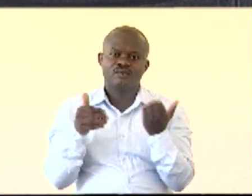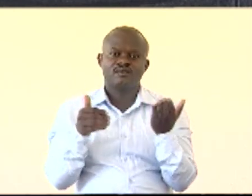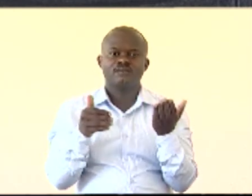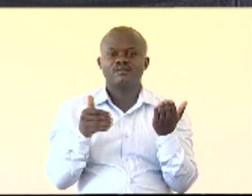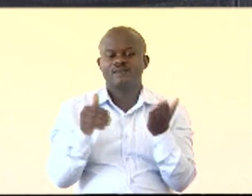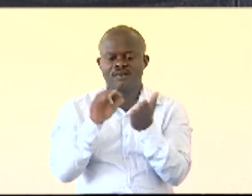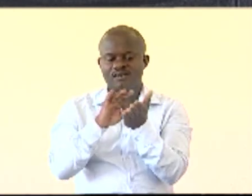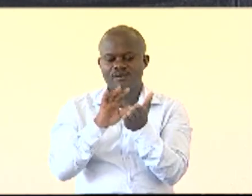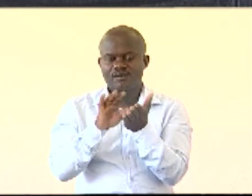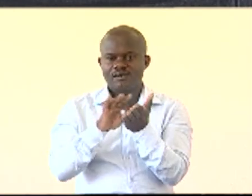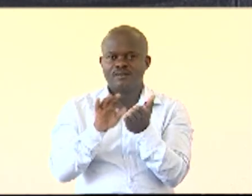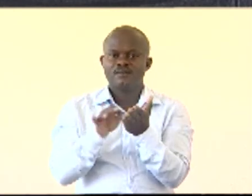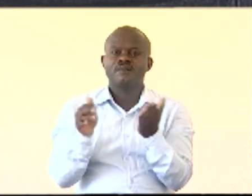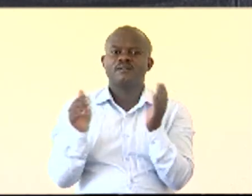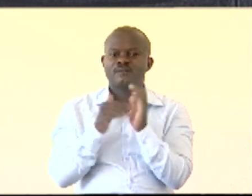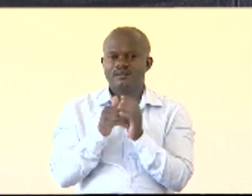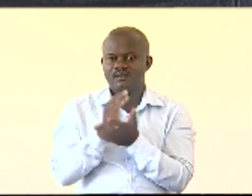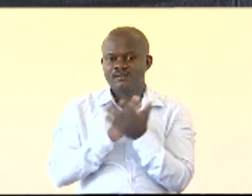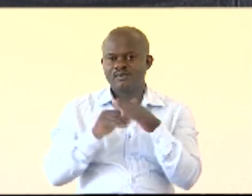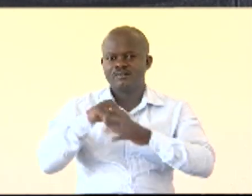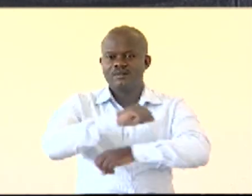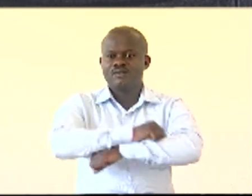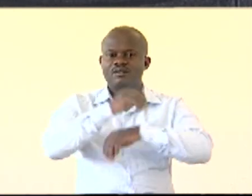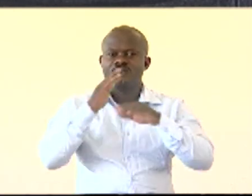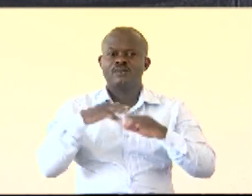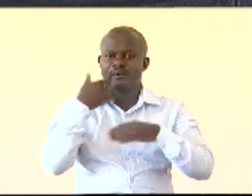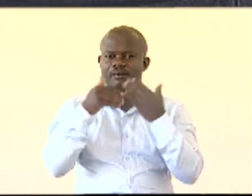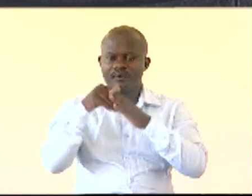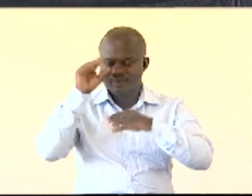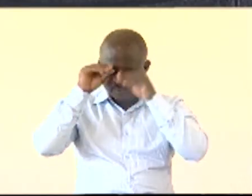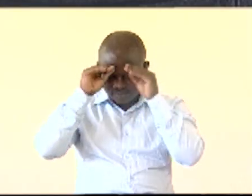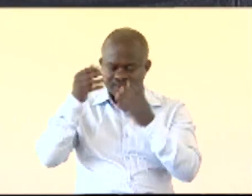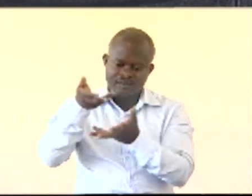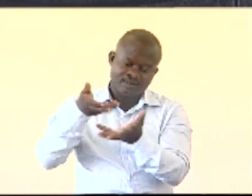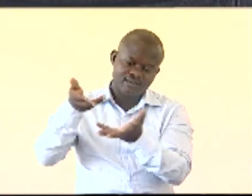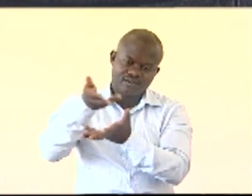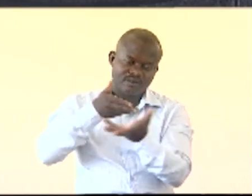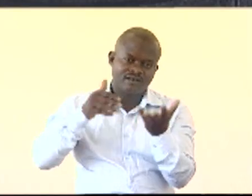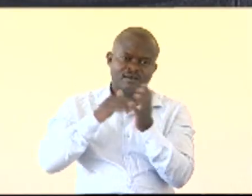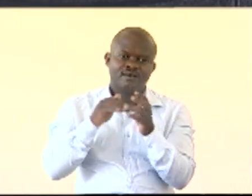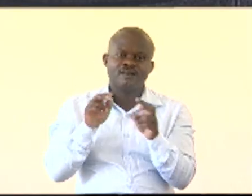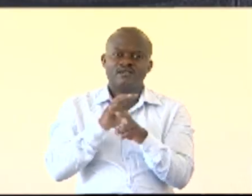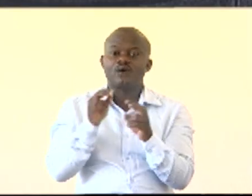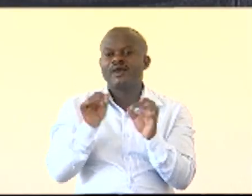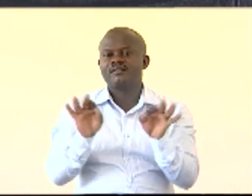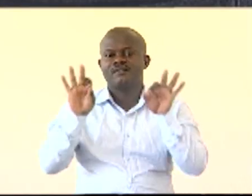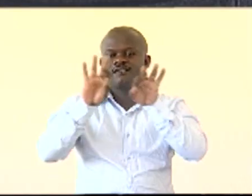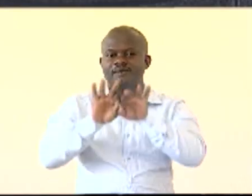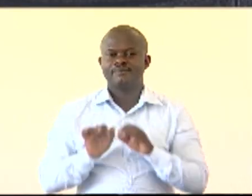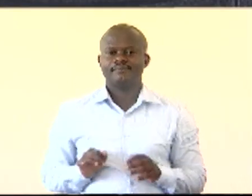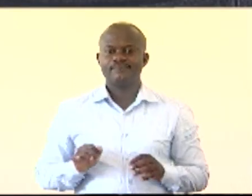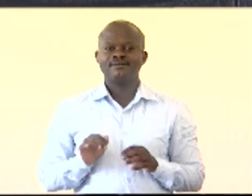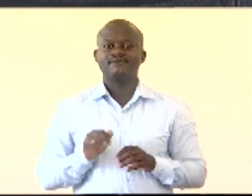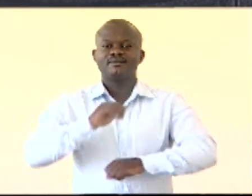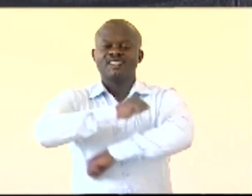the parents to hang around to help some of the students to do the lesson assessment and even to help them where necessary. So